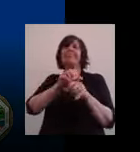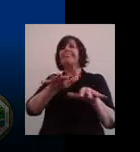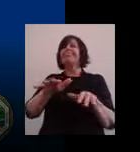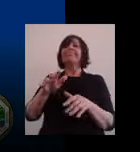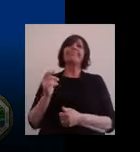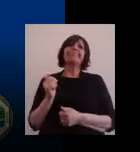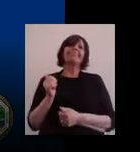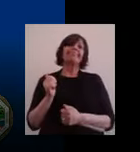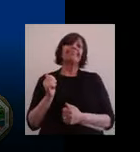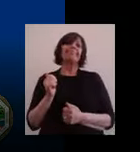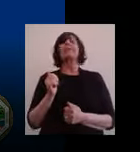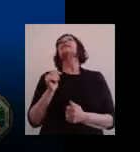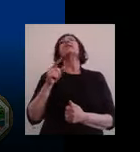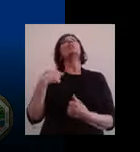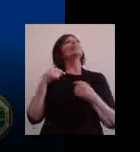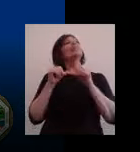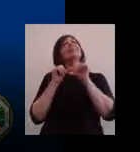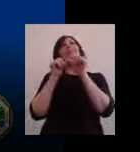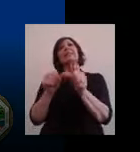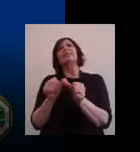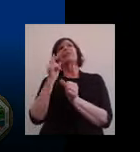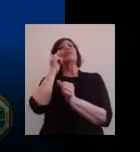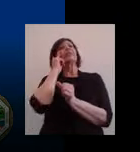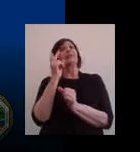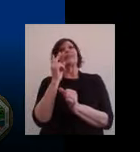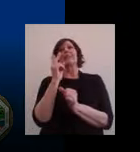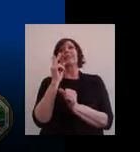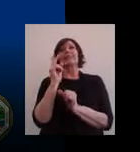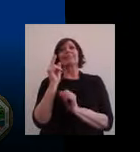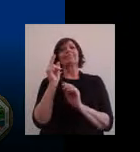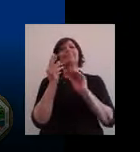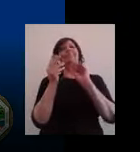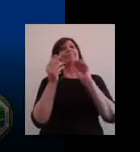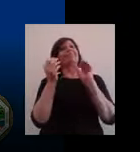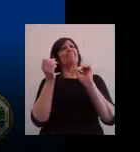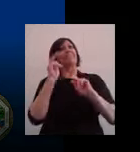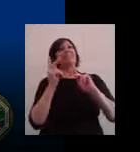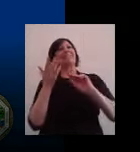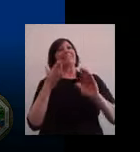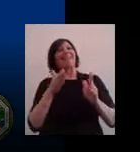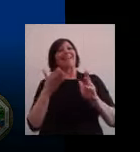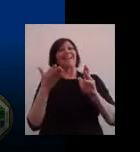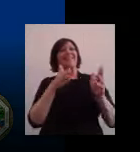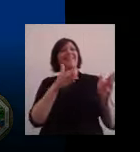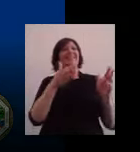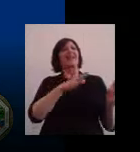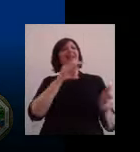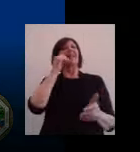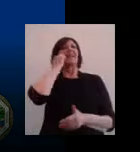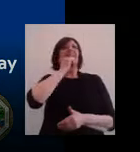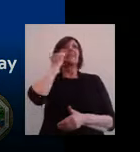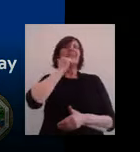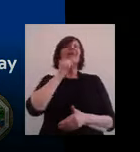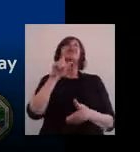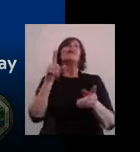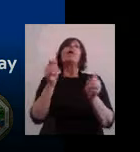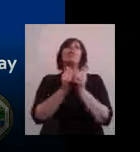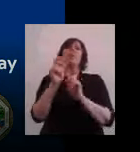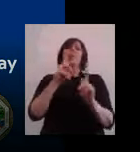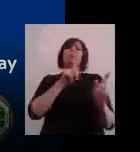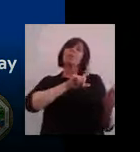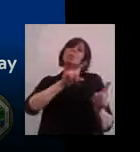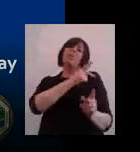we continue to see a number of deaths on a daily basis. And when it comes to hospitalizations, we